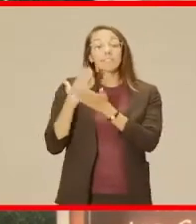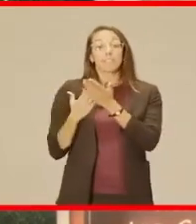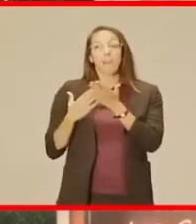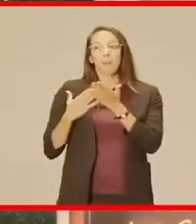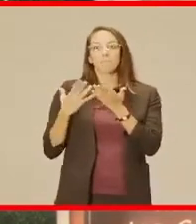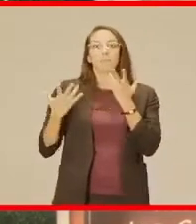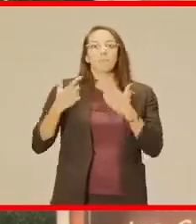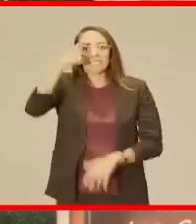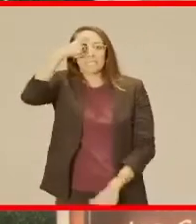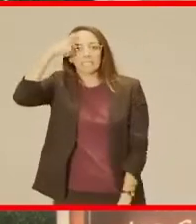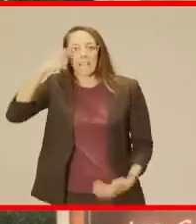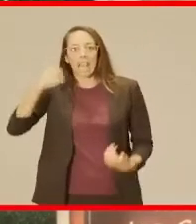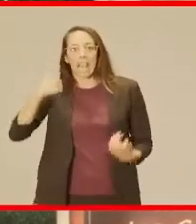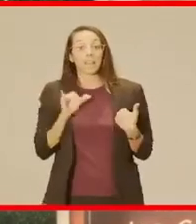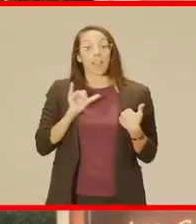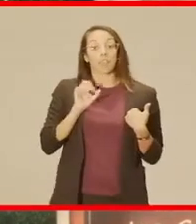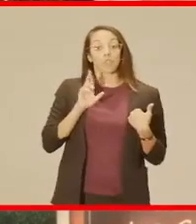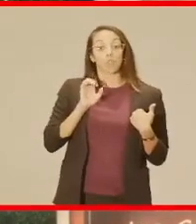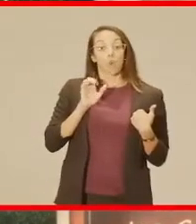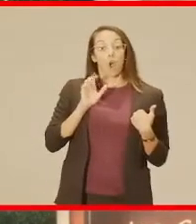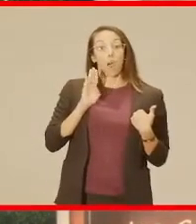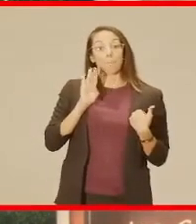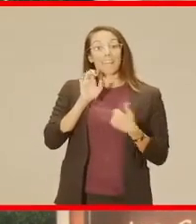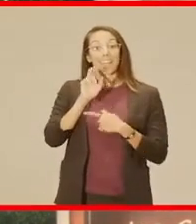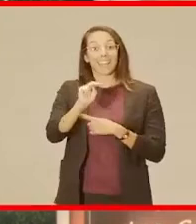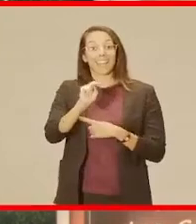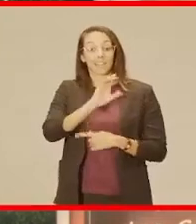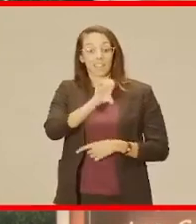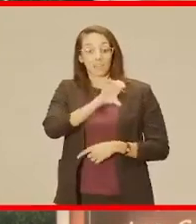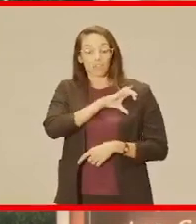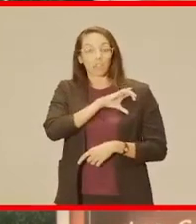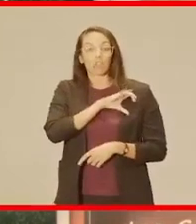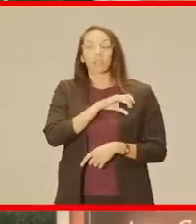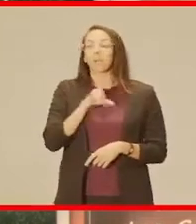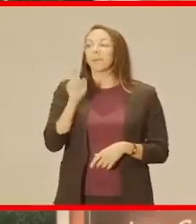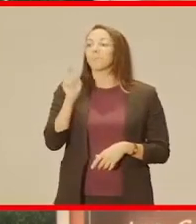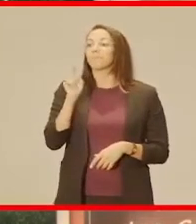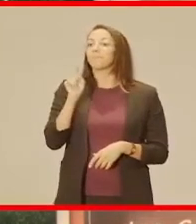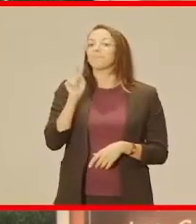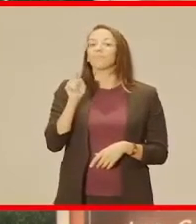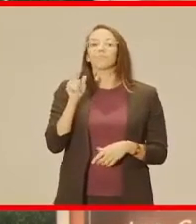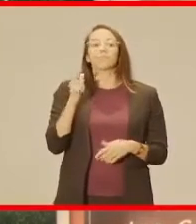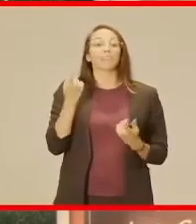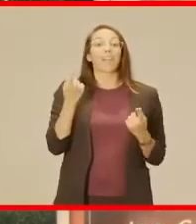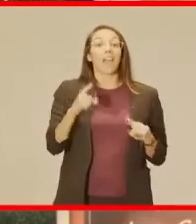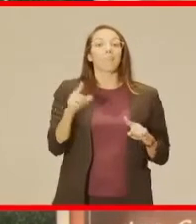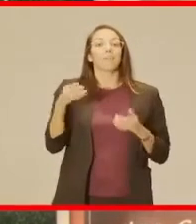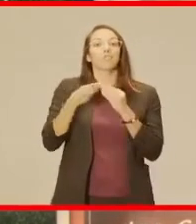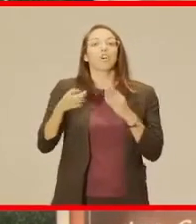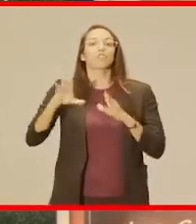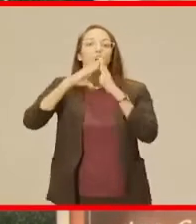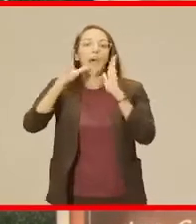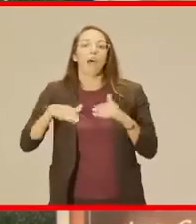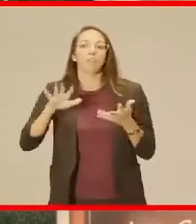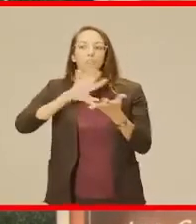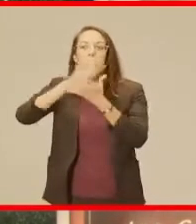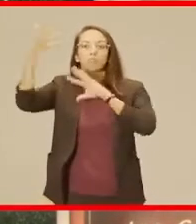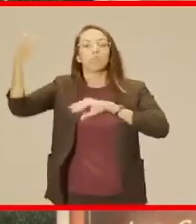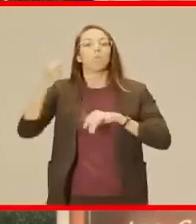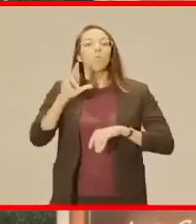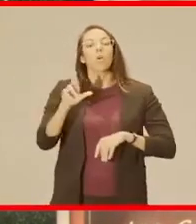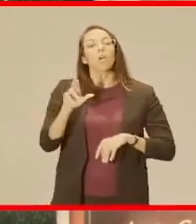like Robin from the Buster Call, that resulted in the loss of her home and some of the